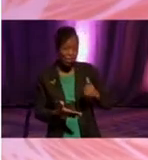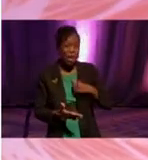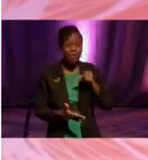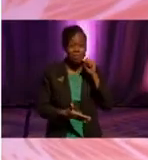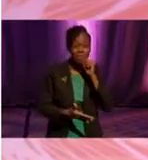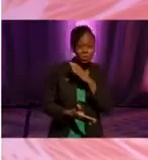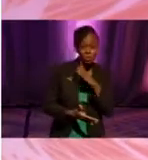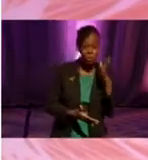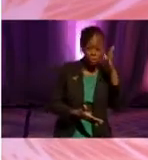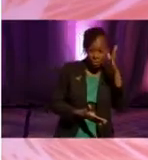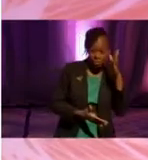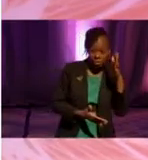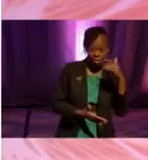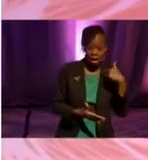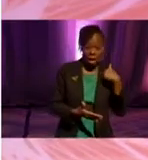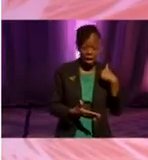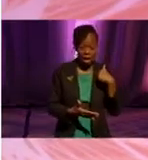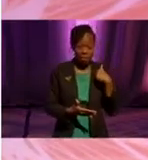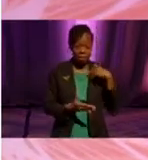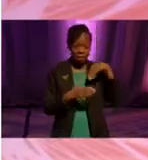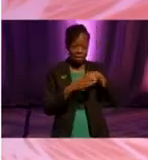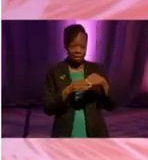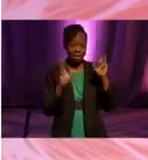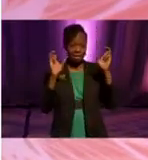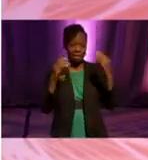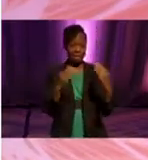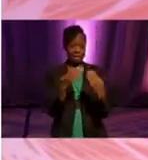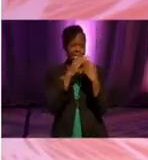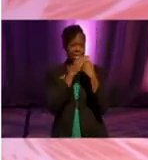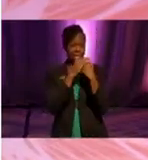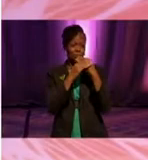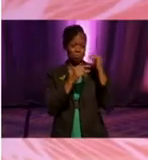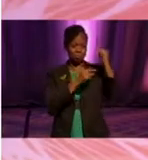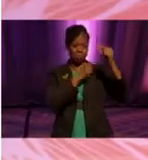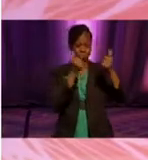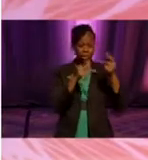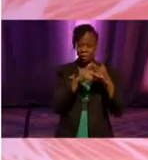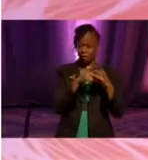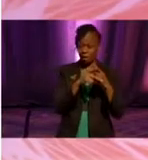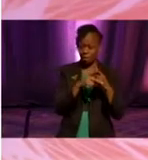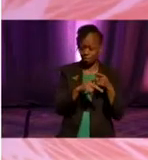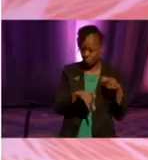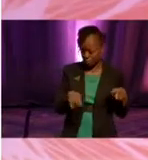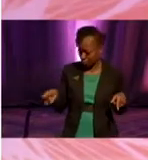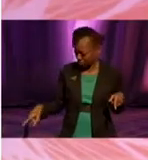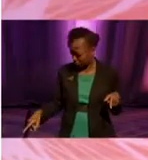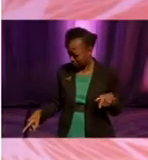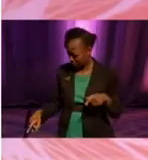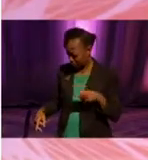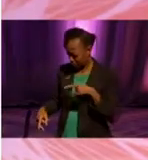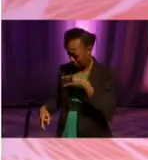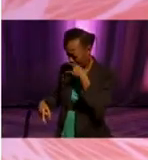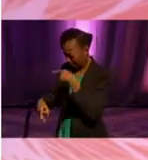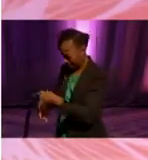they both need care. I'm in that sandwich generation where I'm trying to figure out both ends.